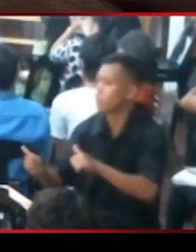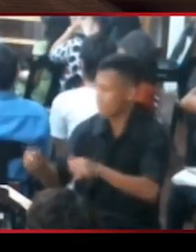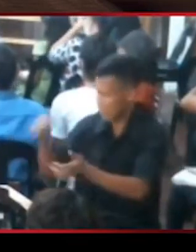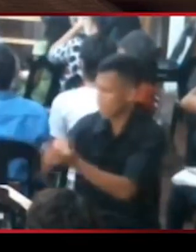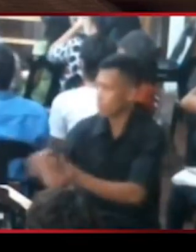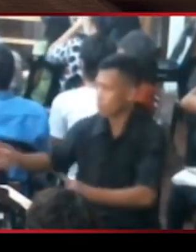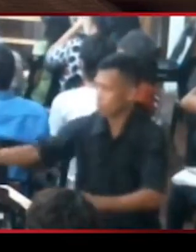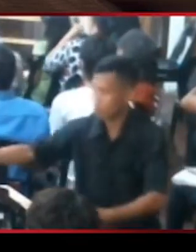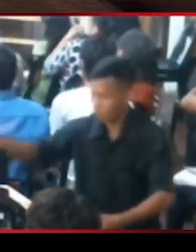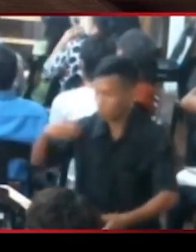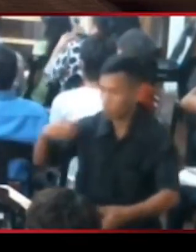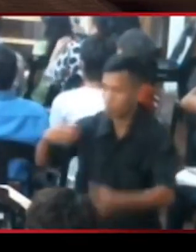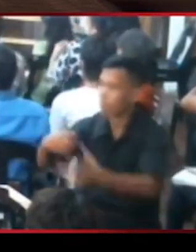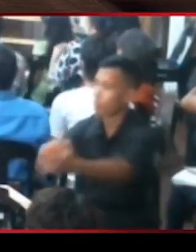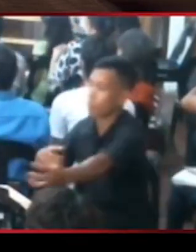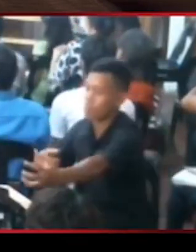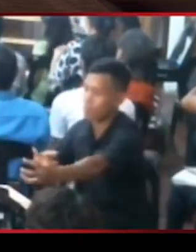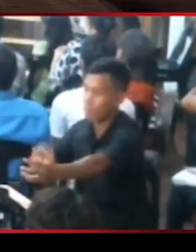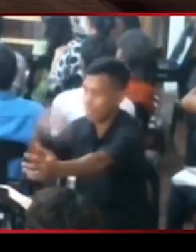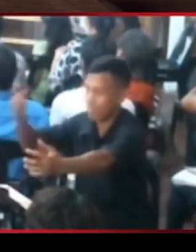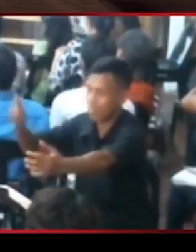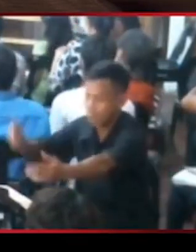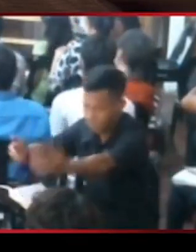I'm a Baptist, not a Mormonist.